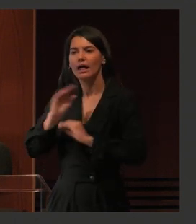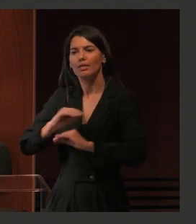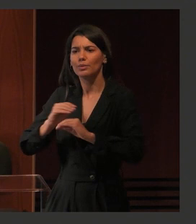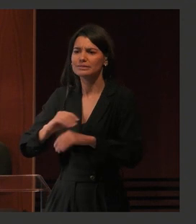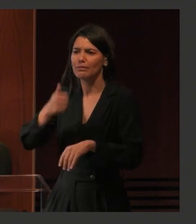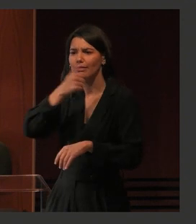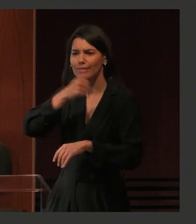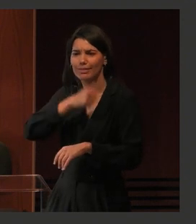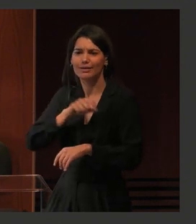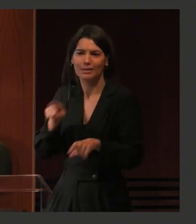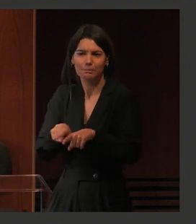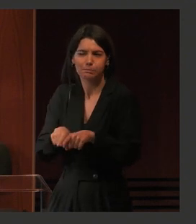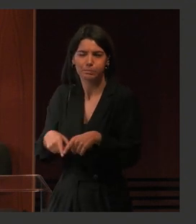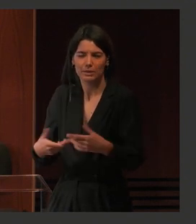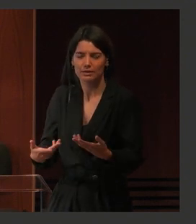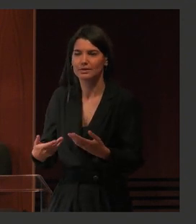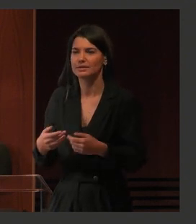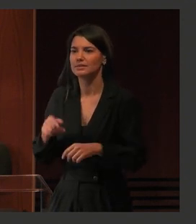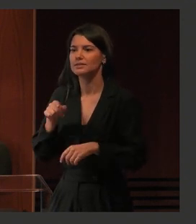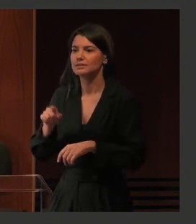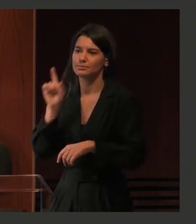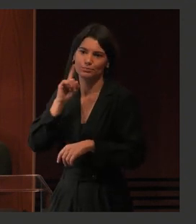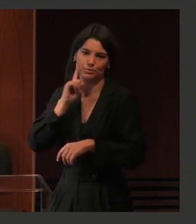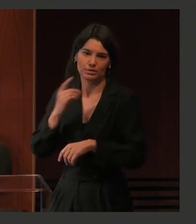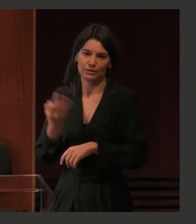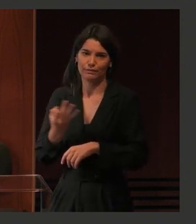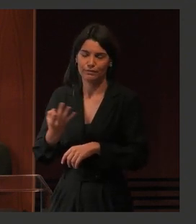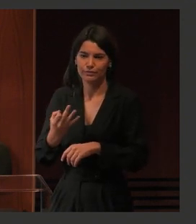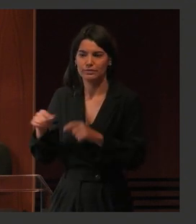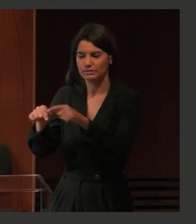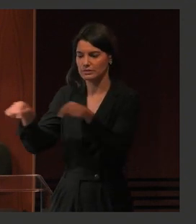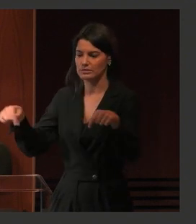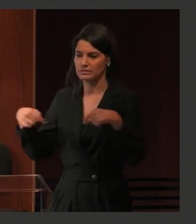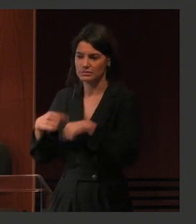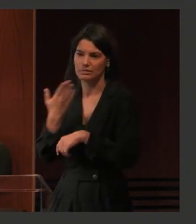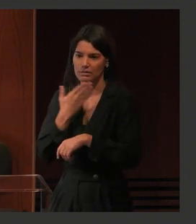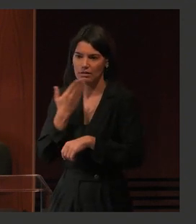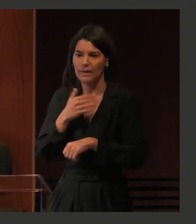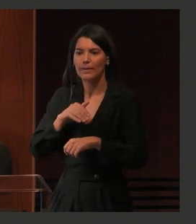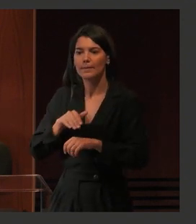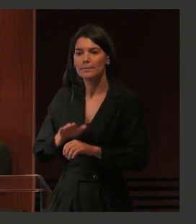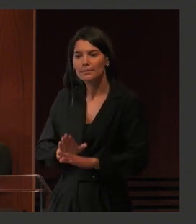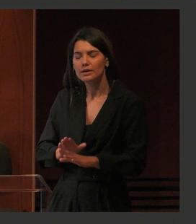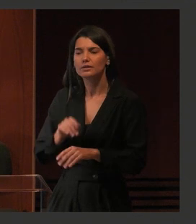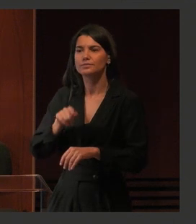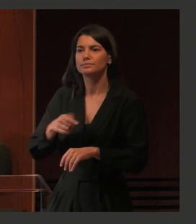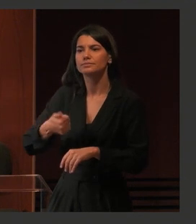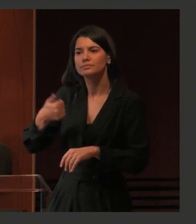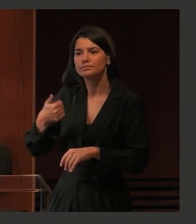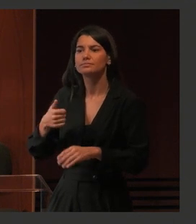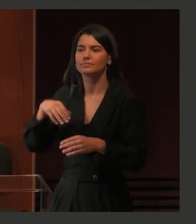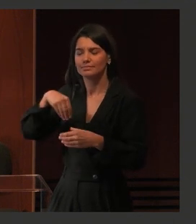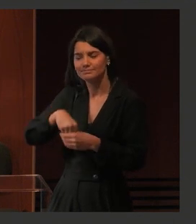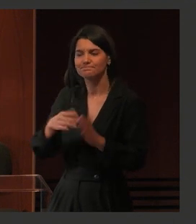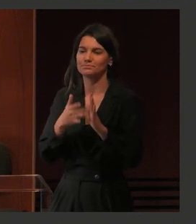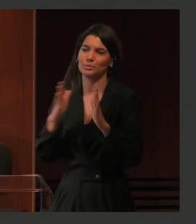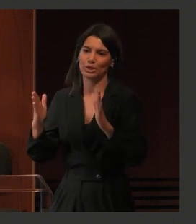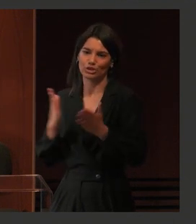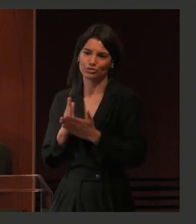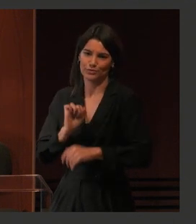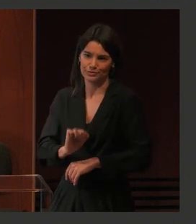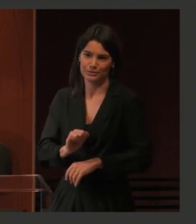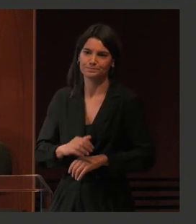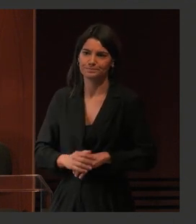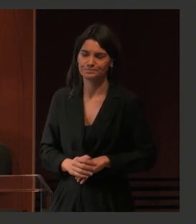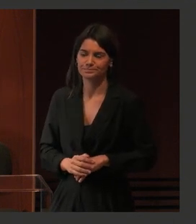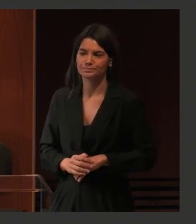not only in the classroom, but especially in the school library. So what would